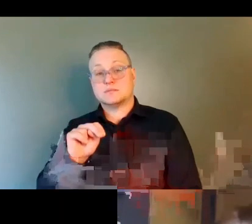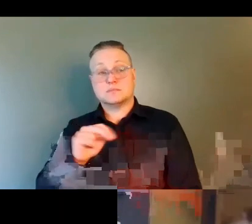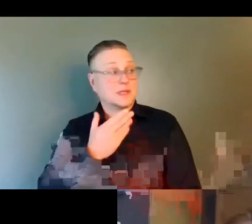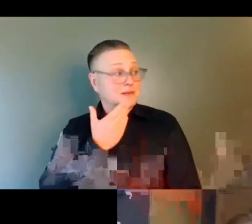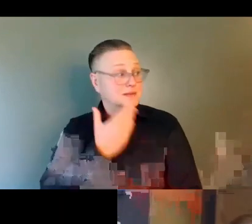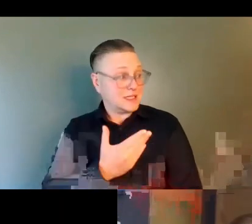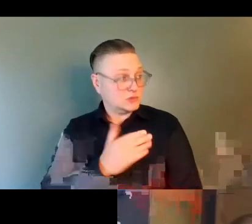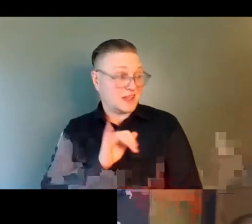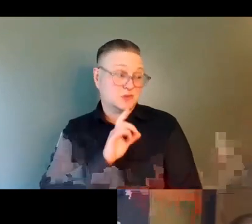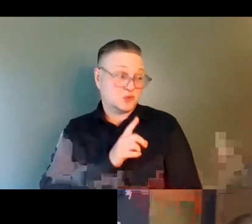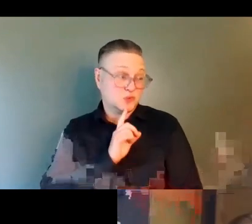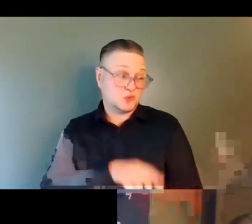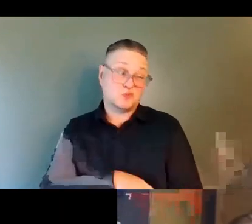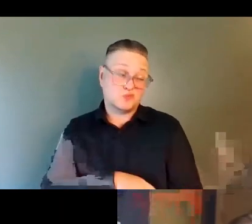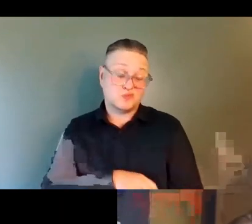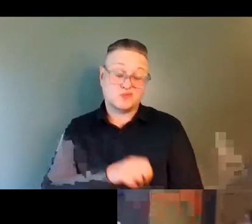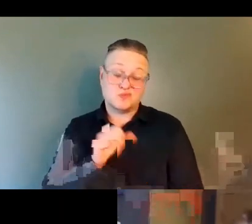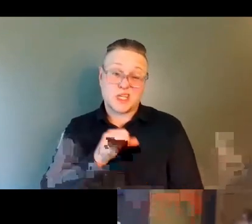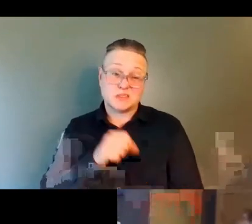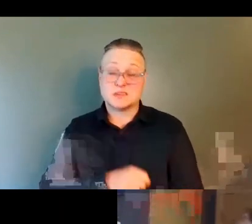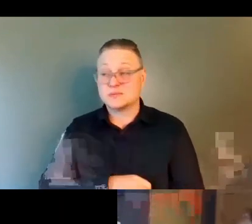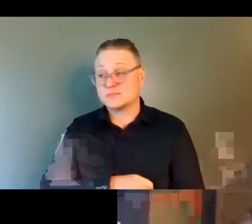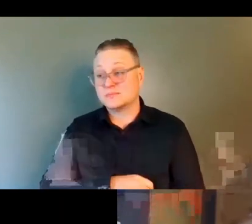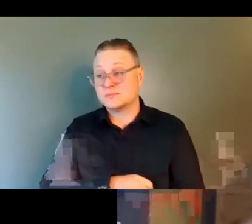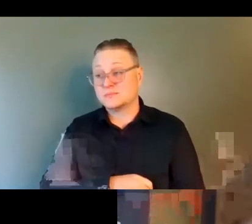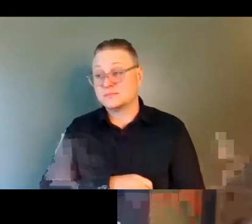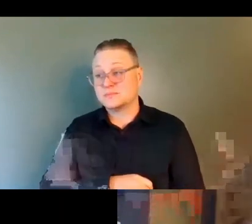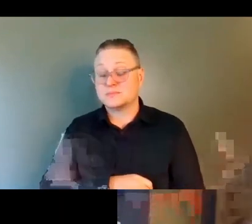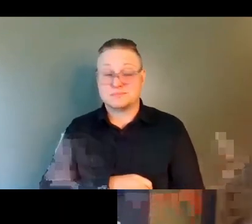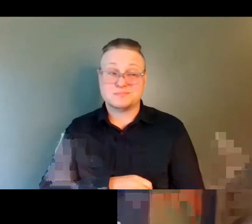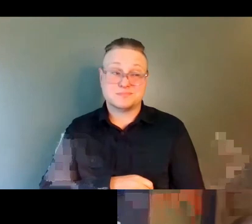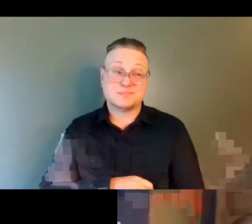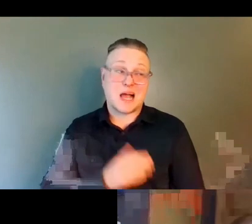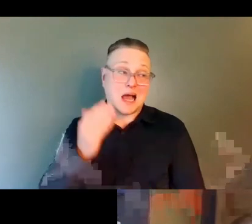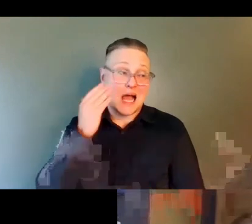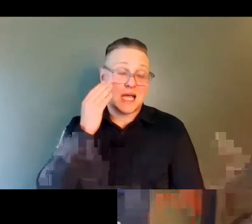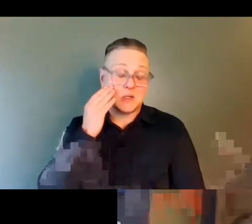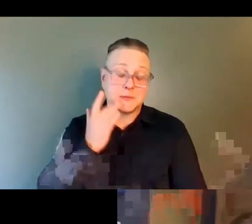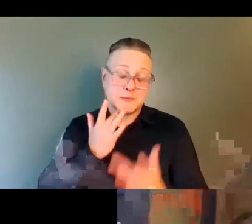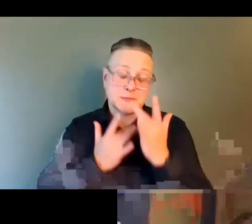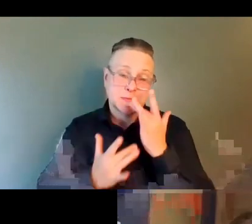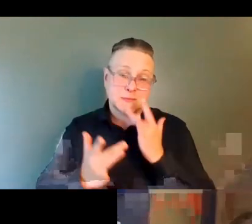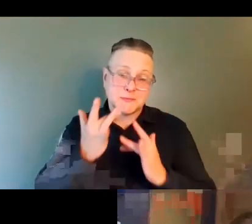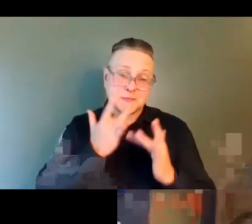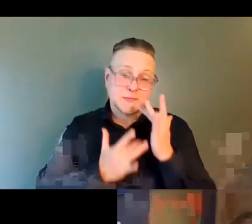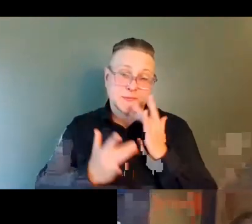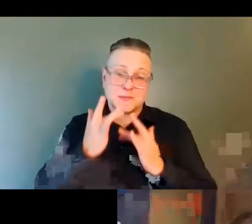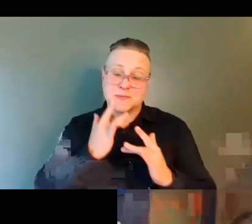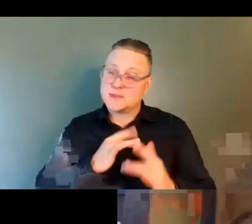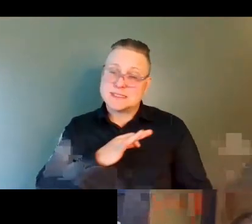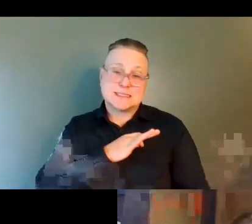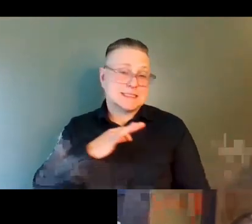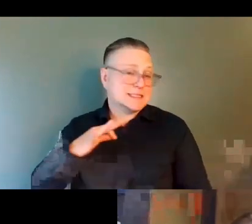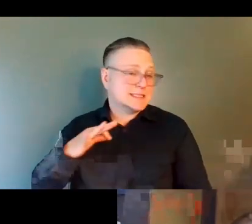Very, very true sentiments. We are woefully understaffed in that